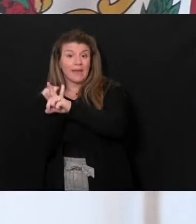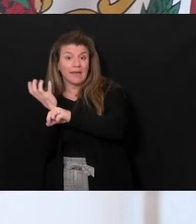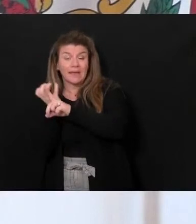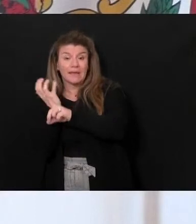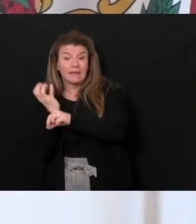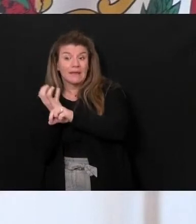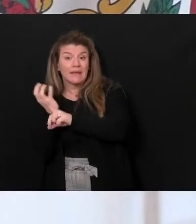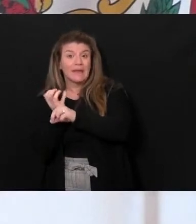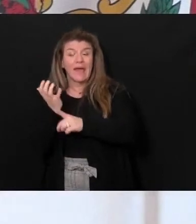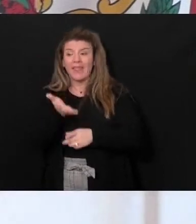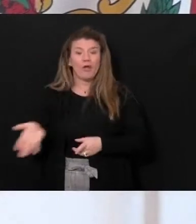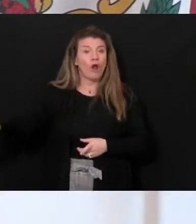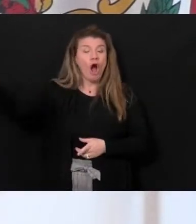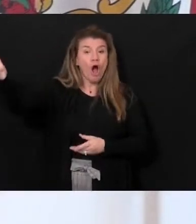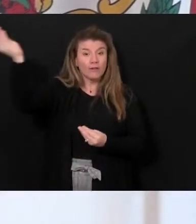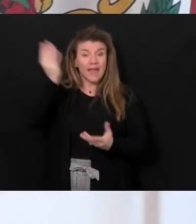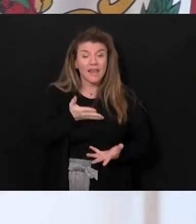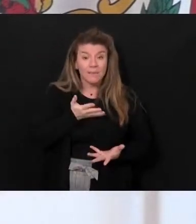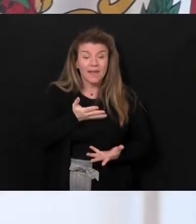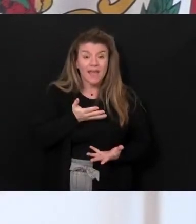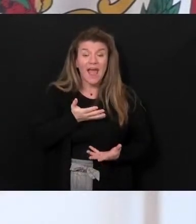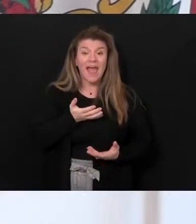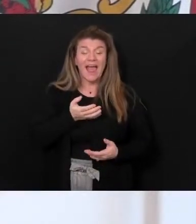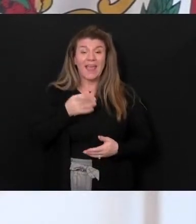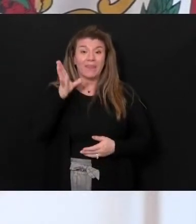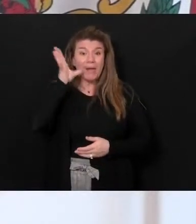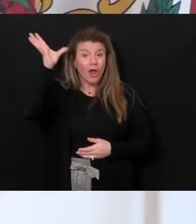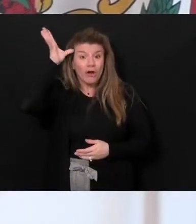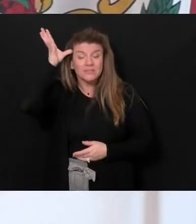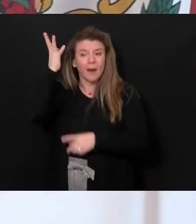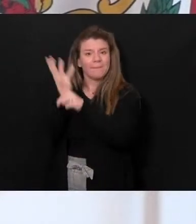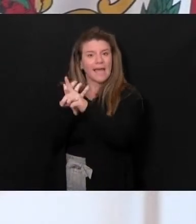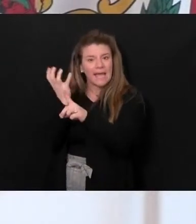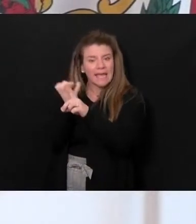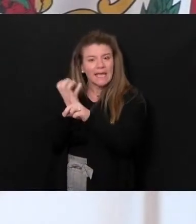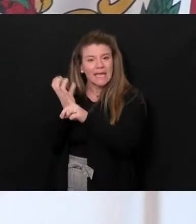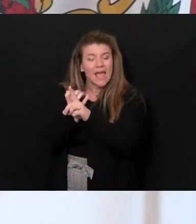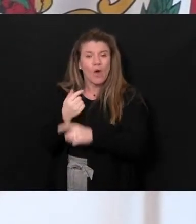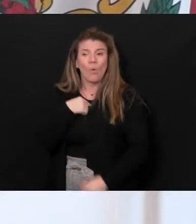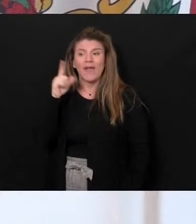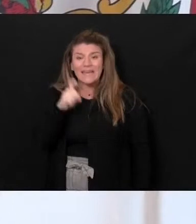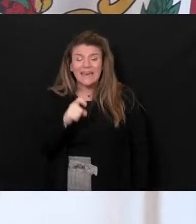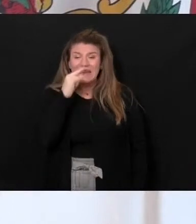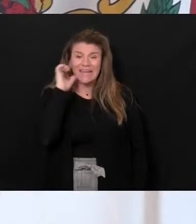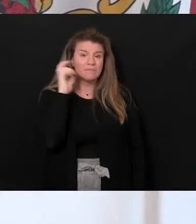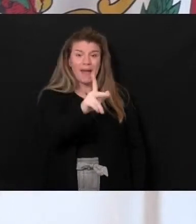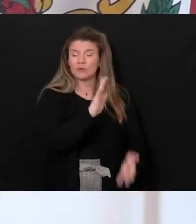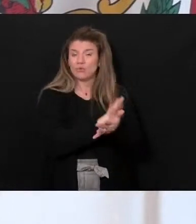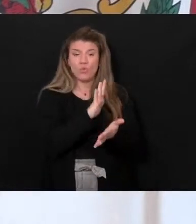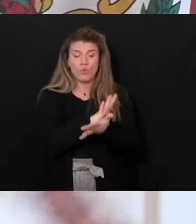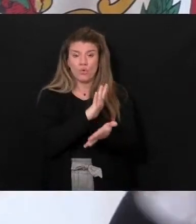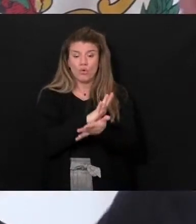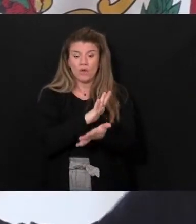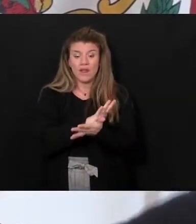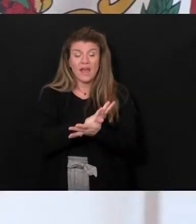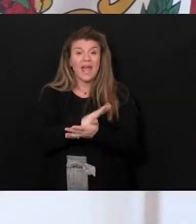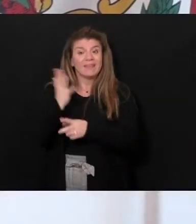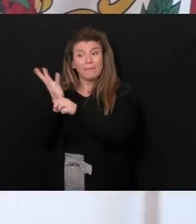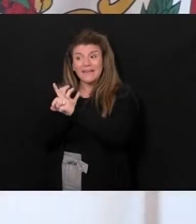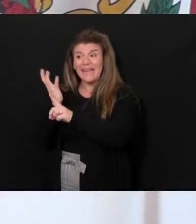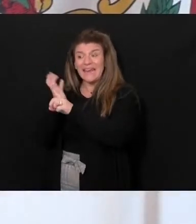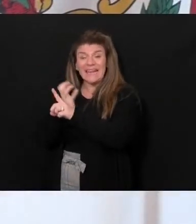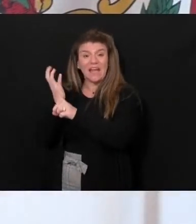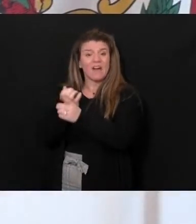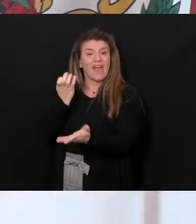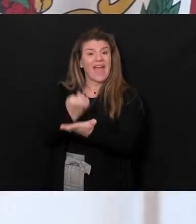Everybody says go back to school. Listen to the pleading of the parents saying we got to get our kids back in school. Listen to the pleading of